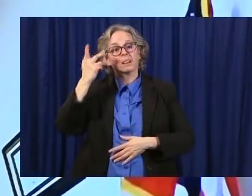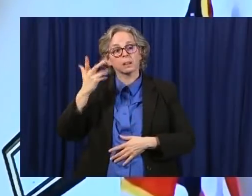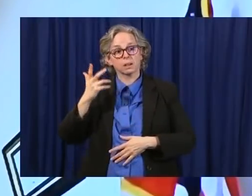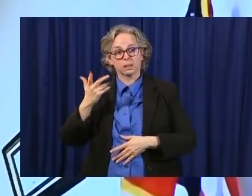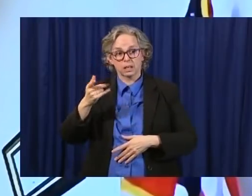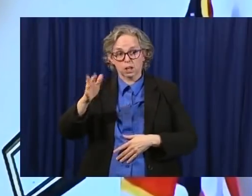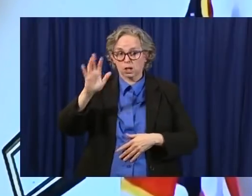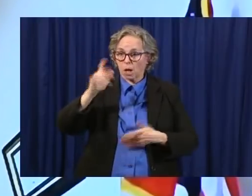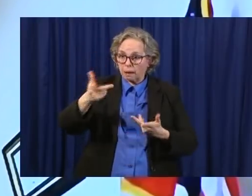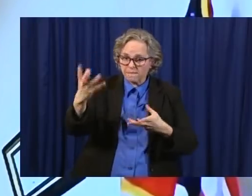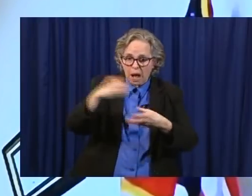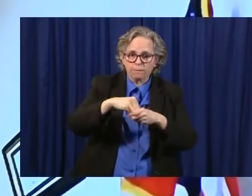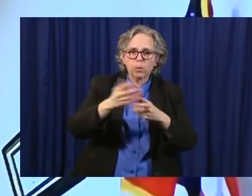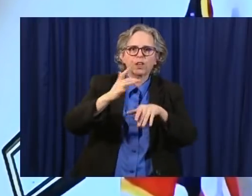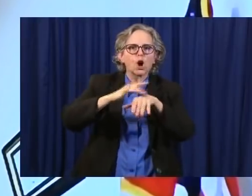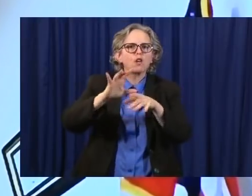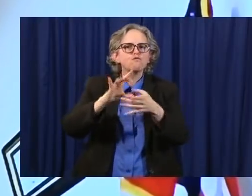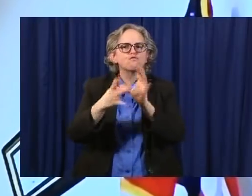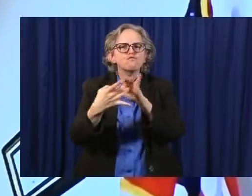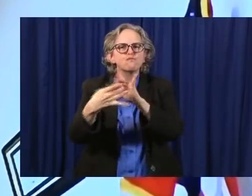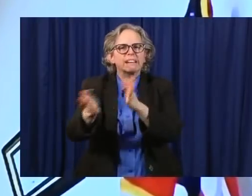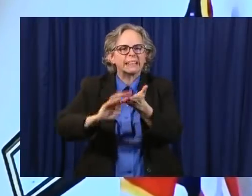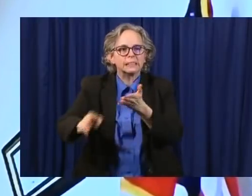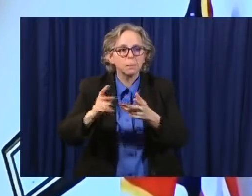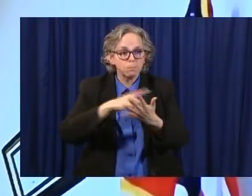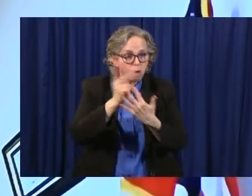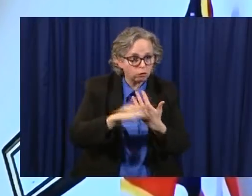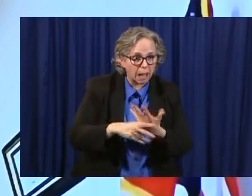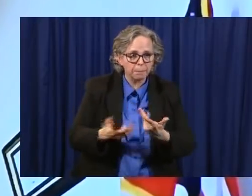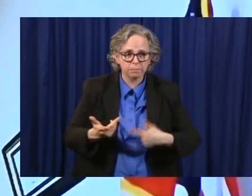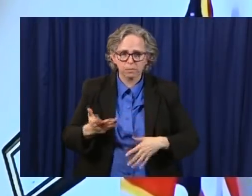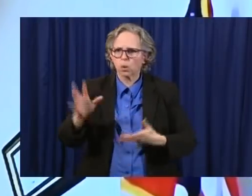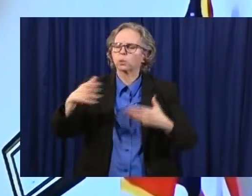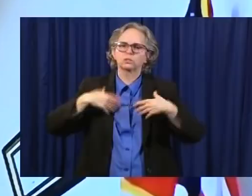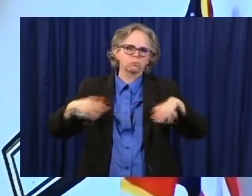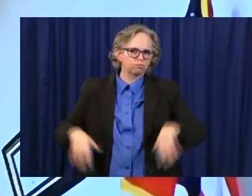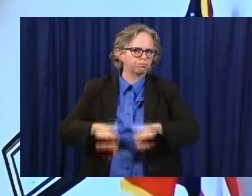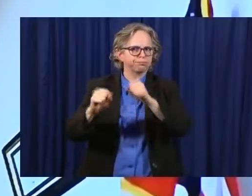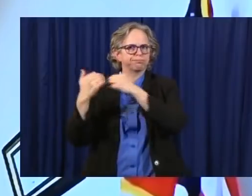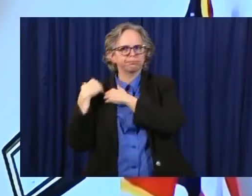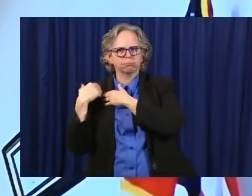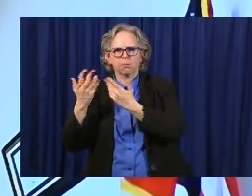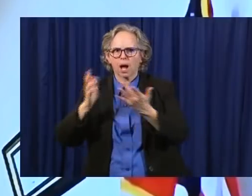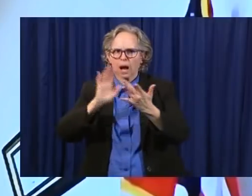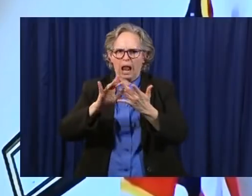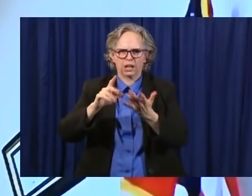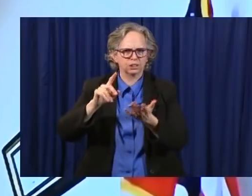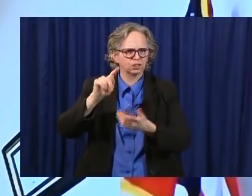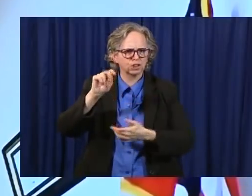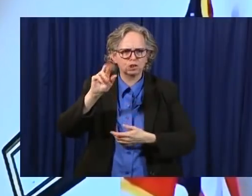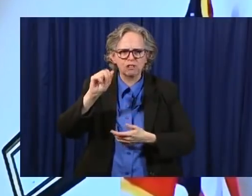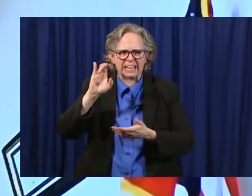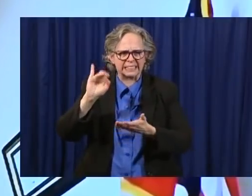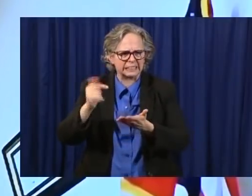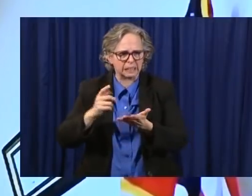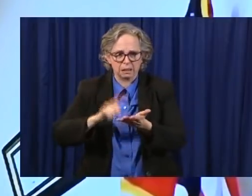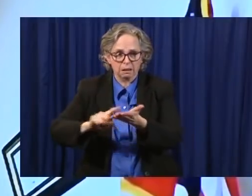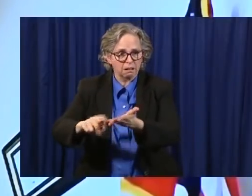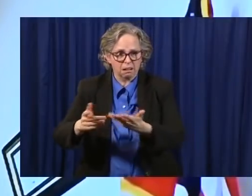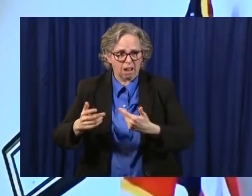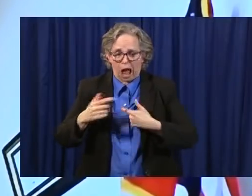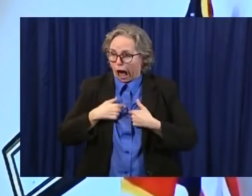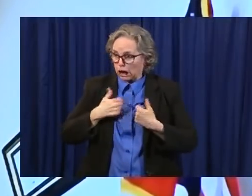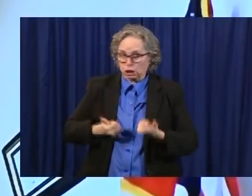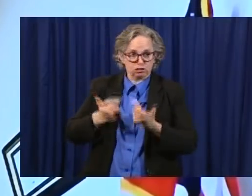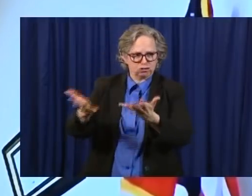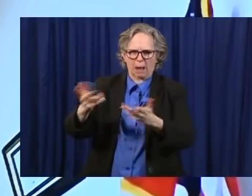They do contact tracing. There's really very little else I could suggest. I mean, honestly, she's thought of a